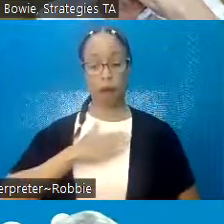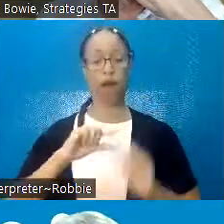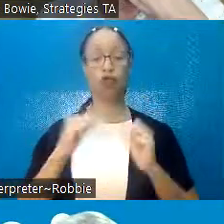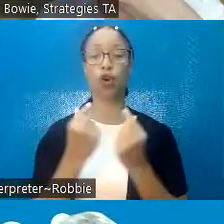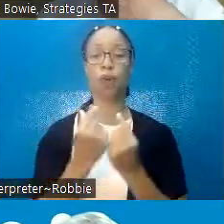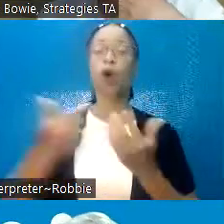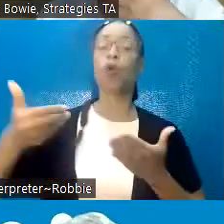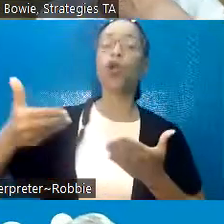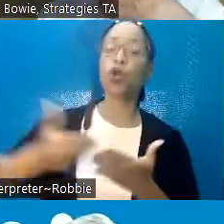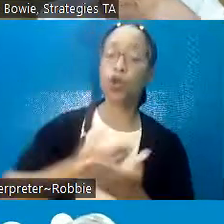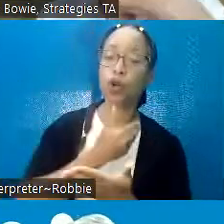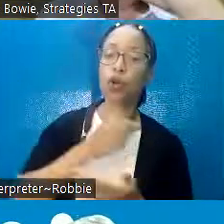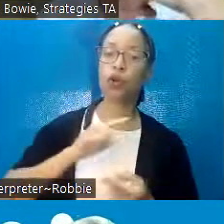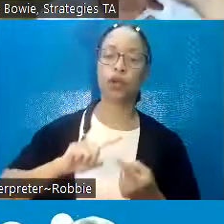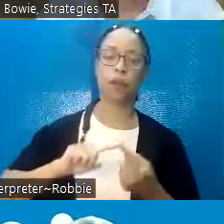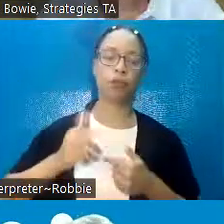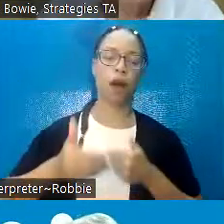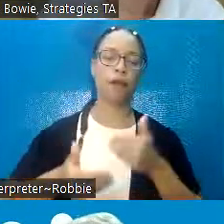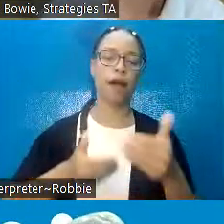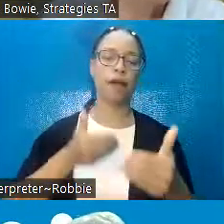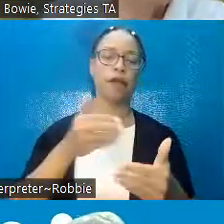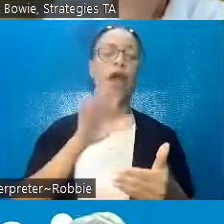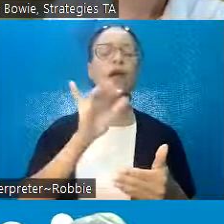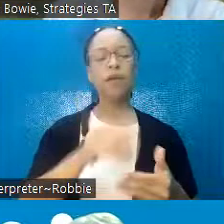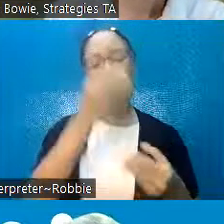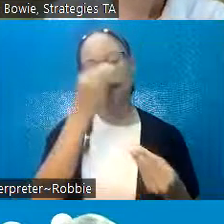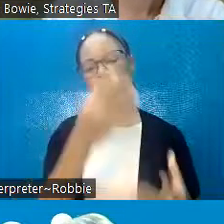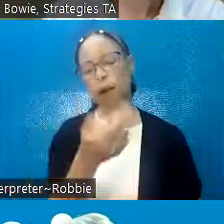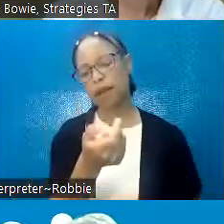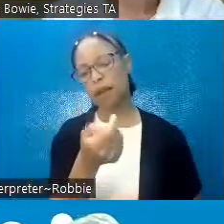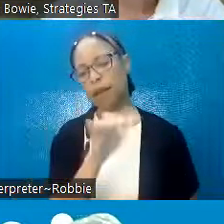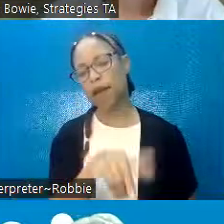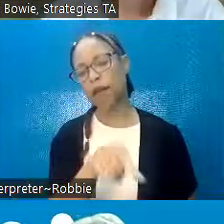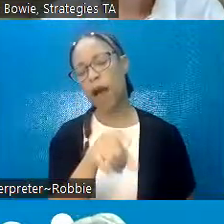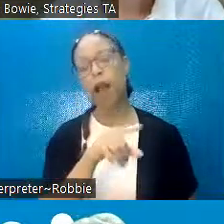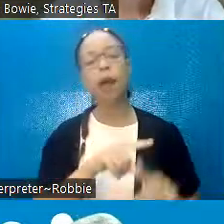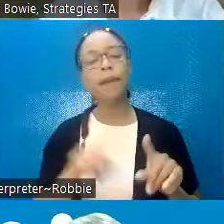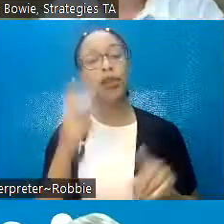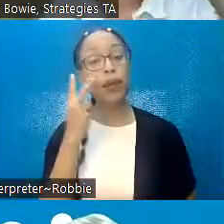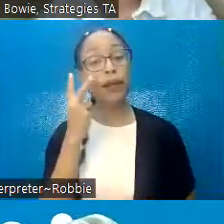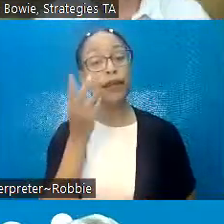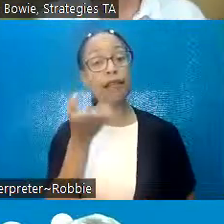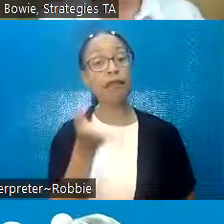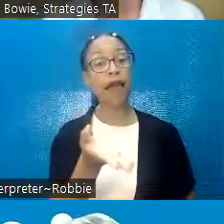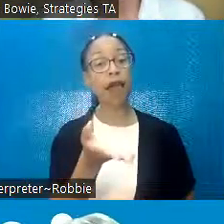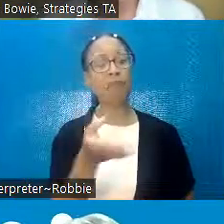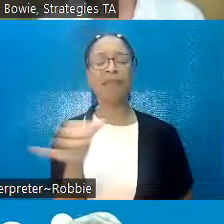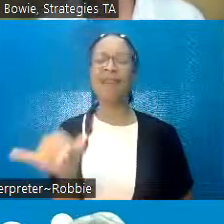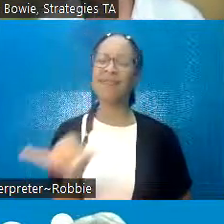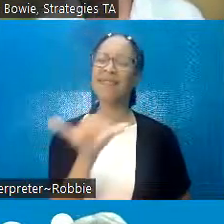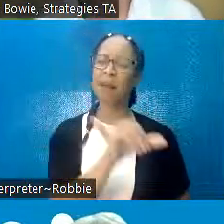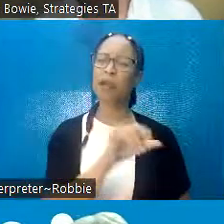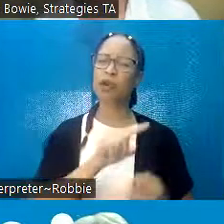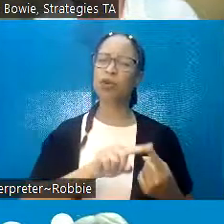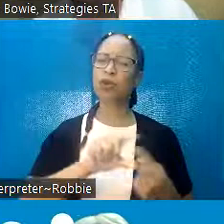to the process, so that would, that informed some of this, but you can see that very similar to the other